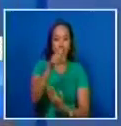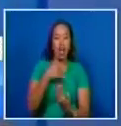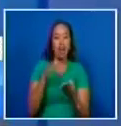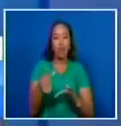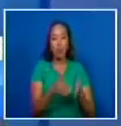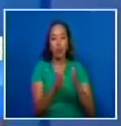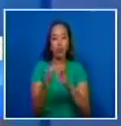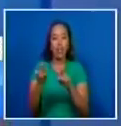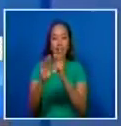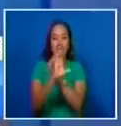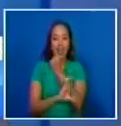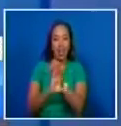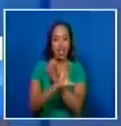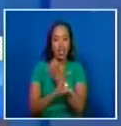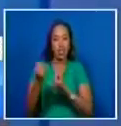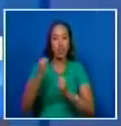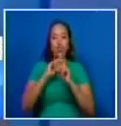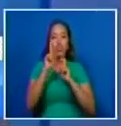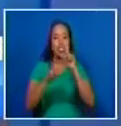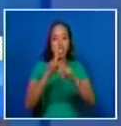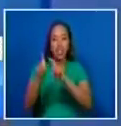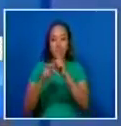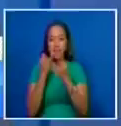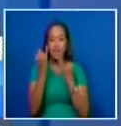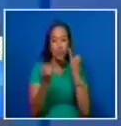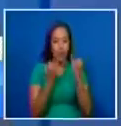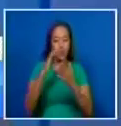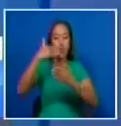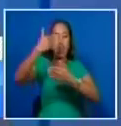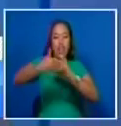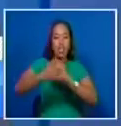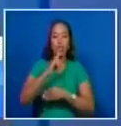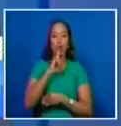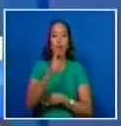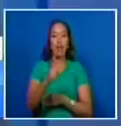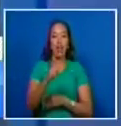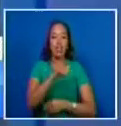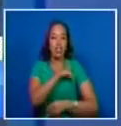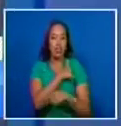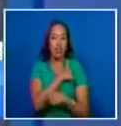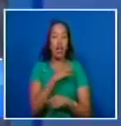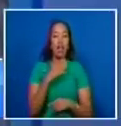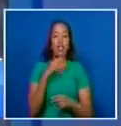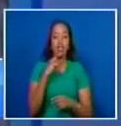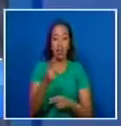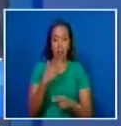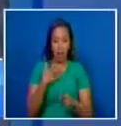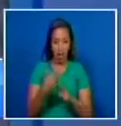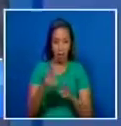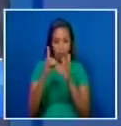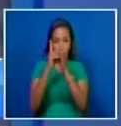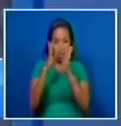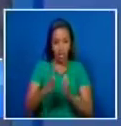as a country to interview your next commander in chief. I'll tell you, my name is